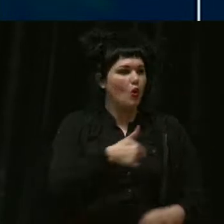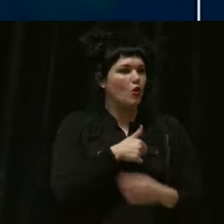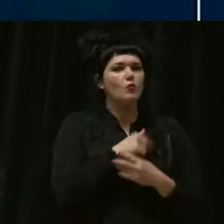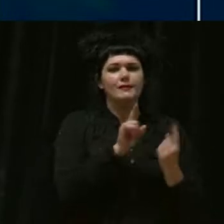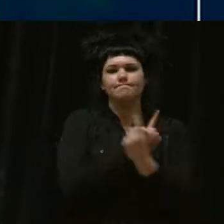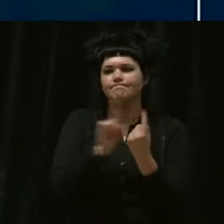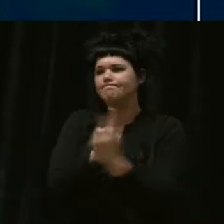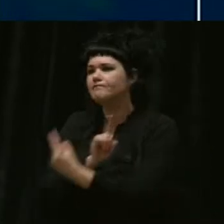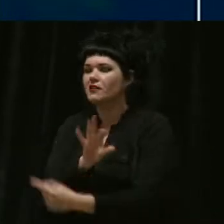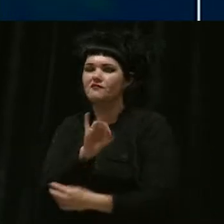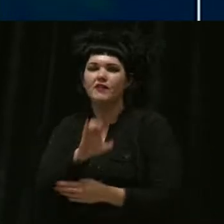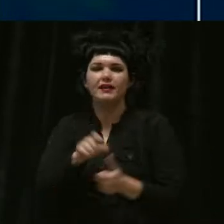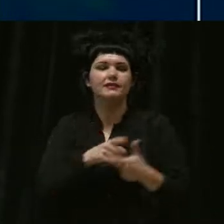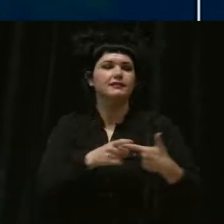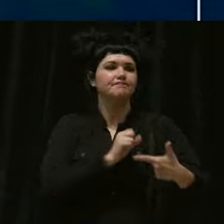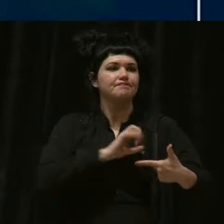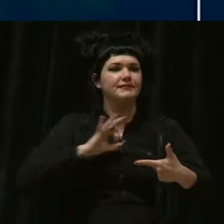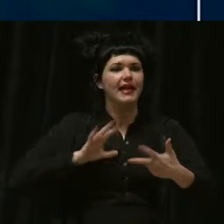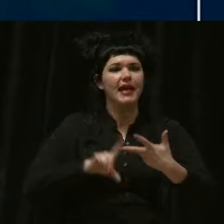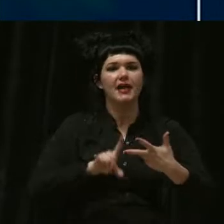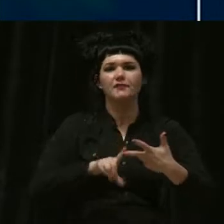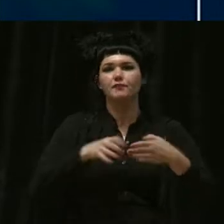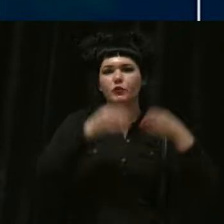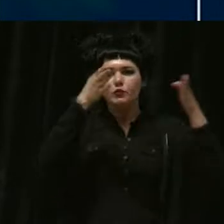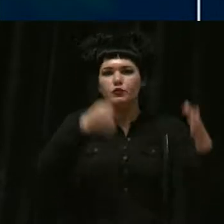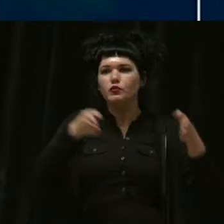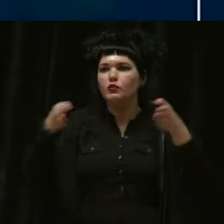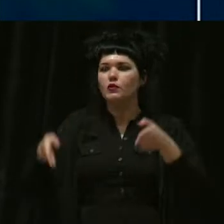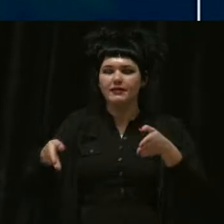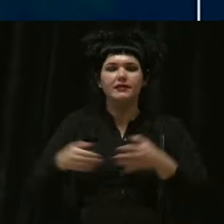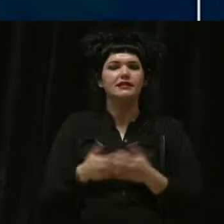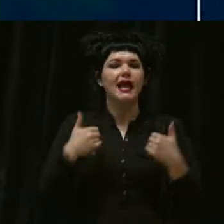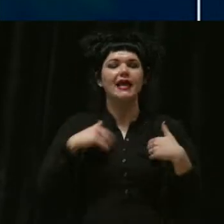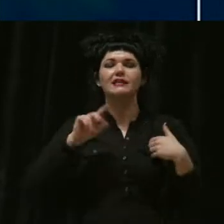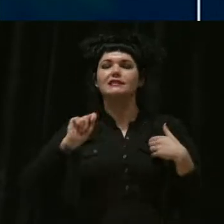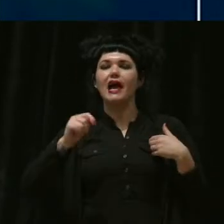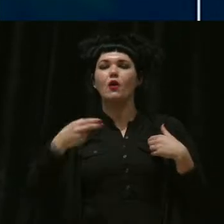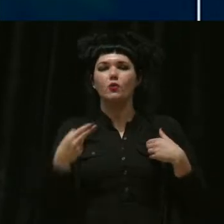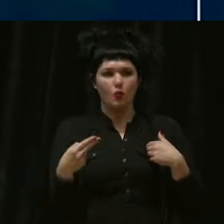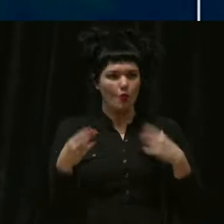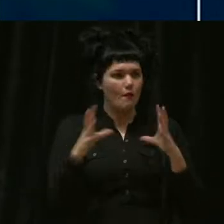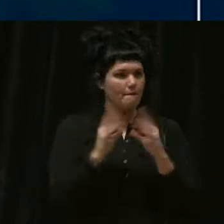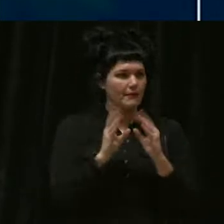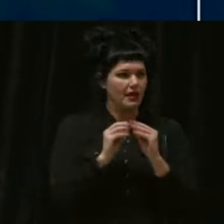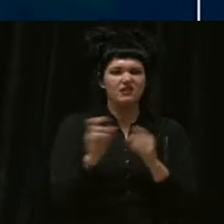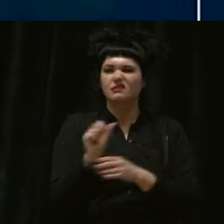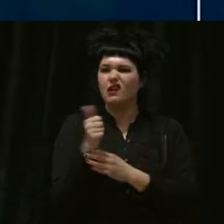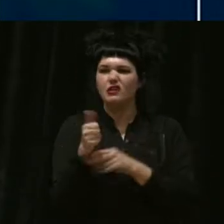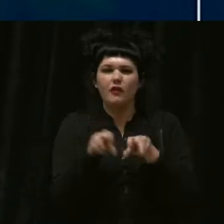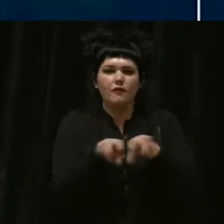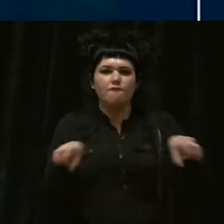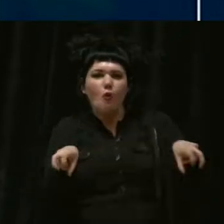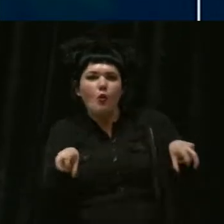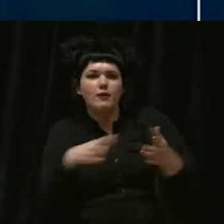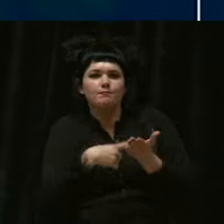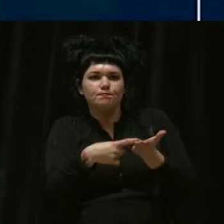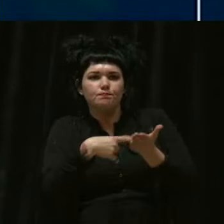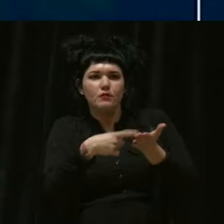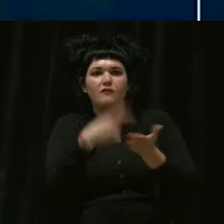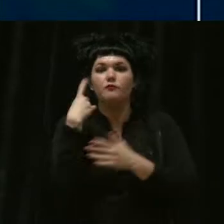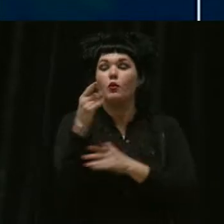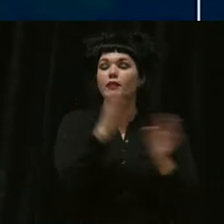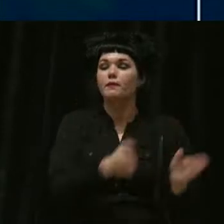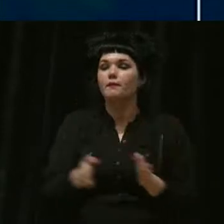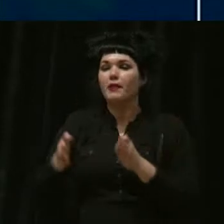faculty, staff, students through town hall meetings and other forums to get information about the planning process